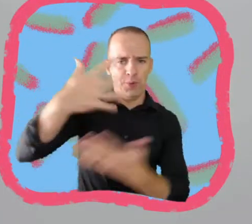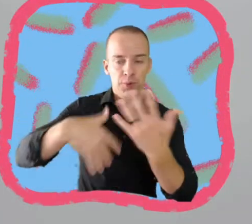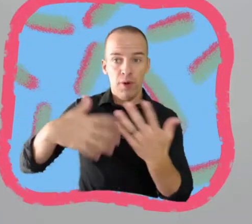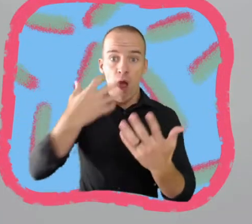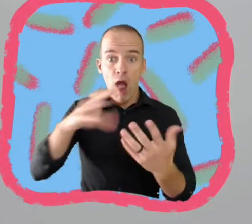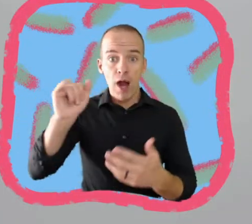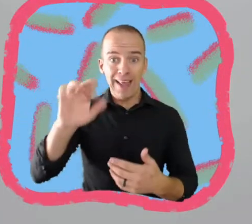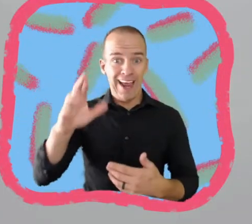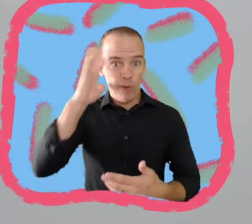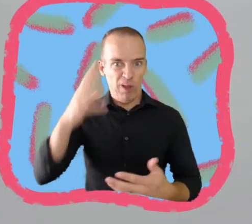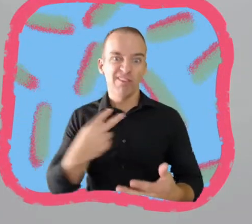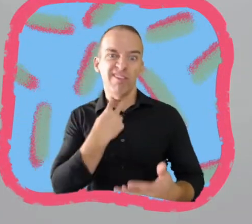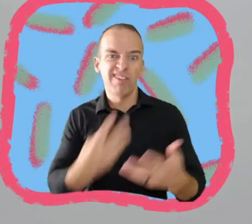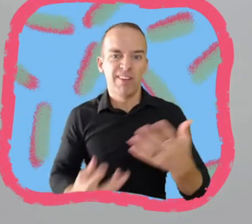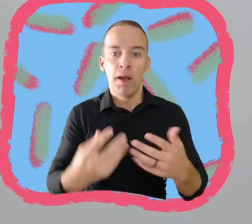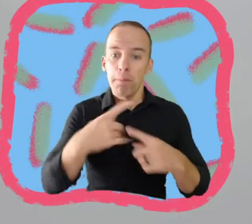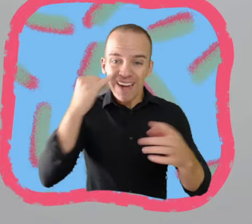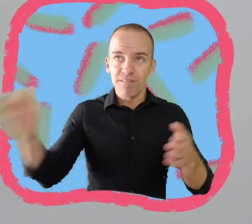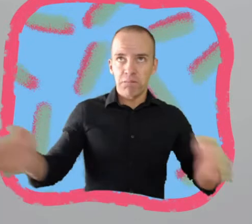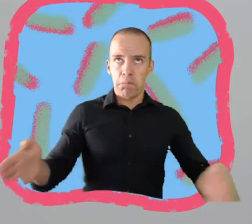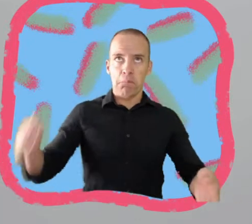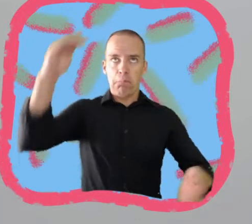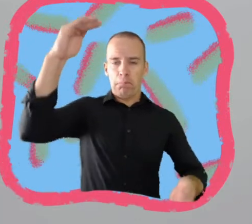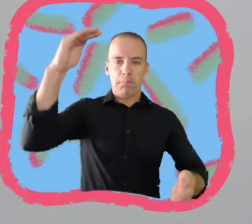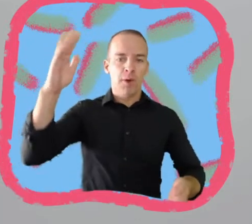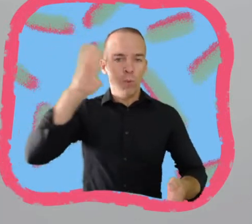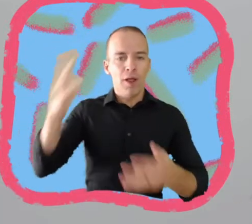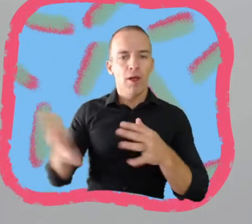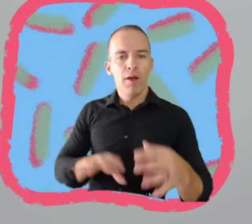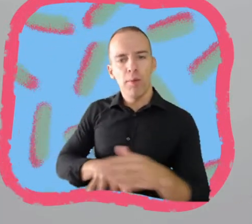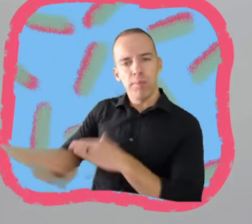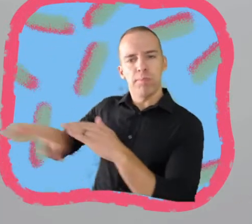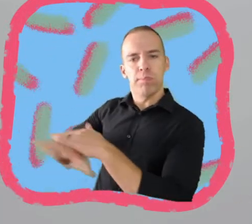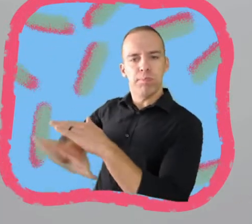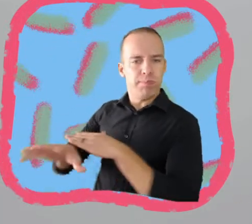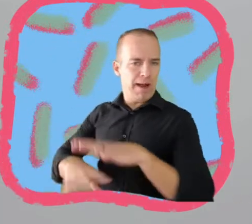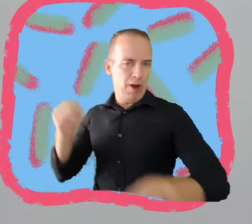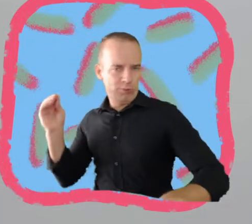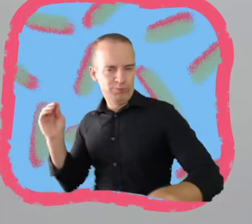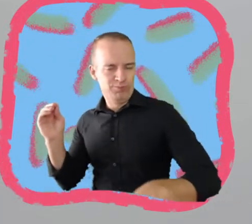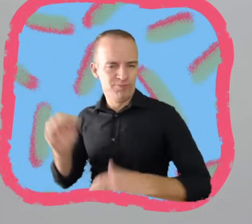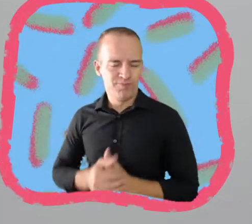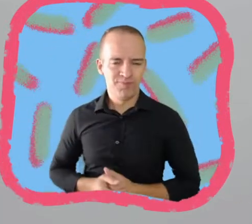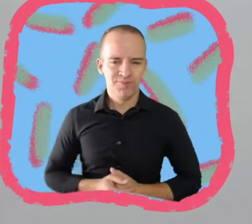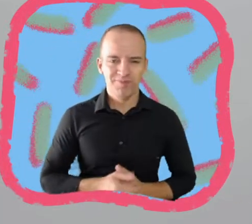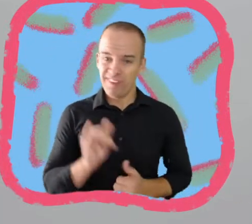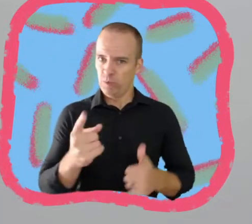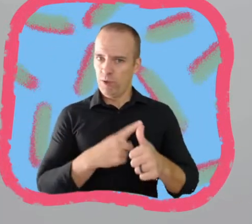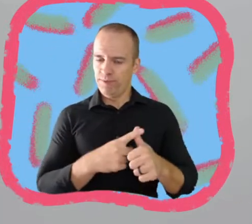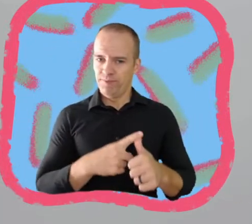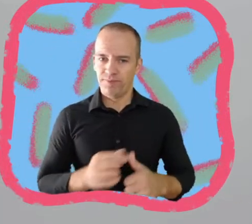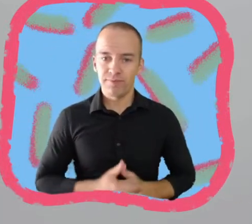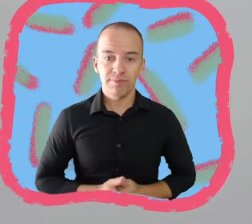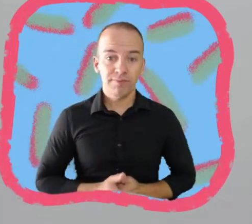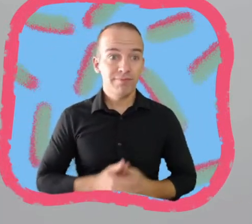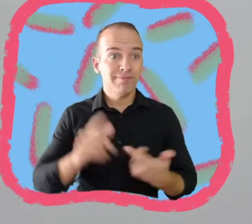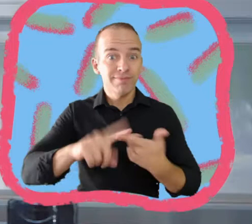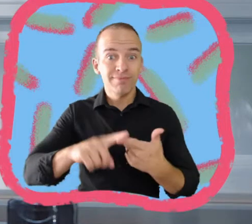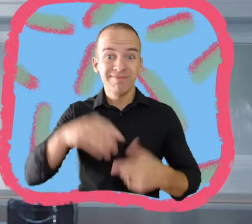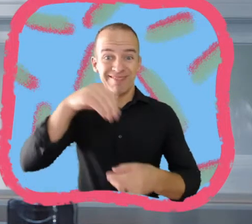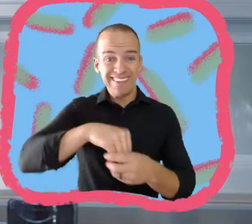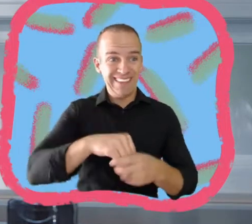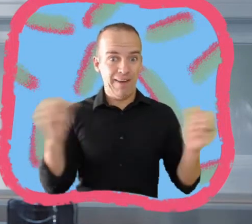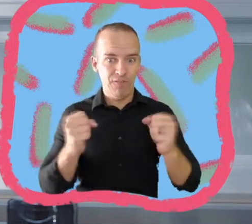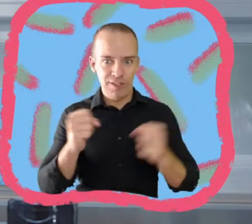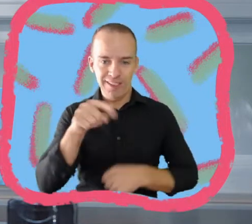There should be 2 inches at the back, top, and sides. This allows air to circulate and the heat from the fridge will be able to freely move away from the unit.